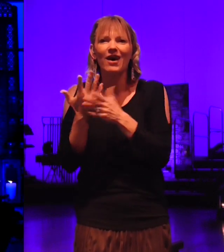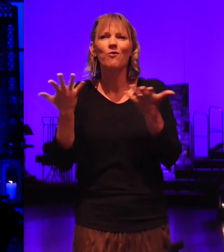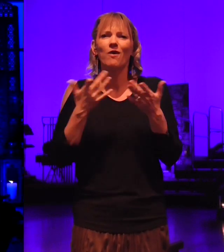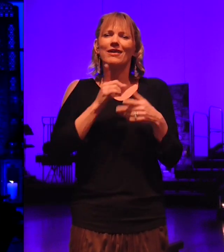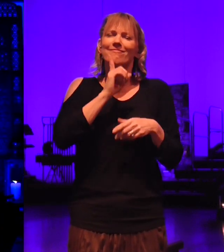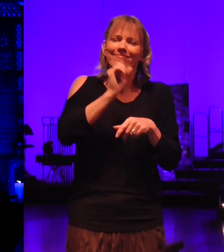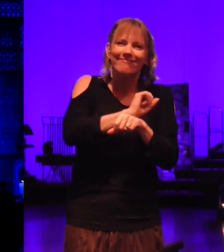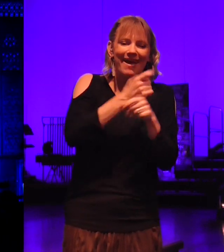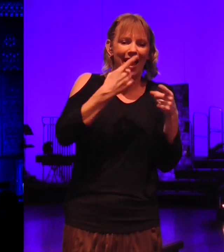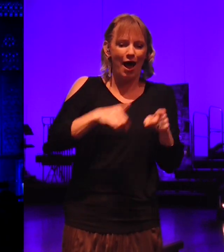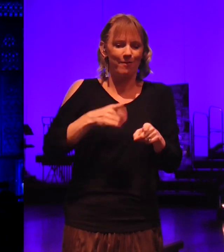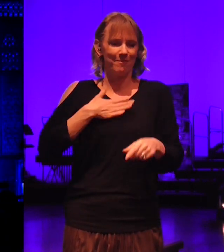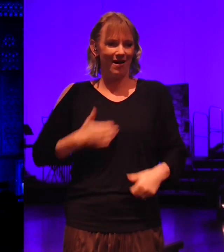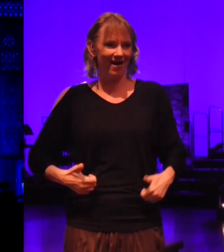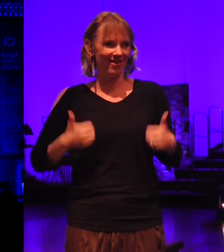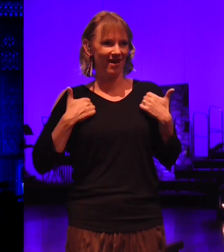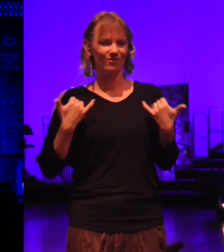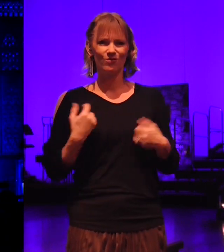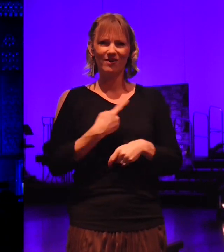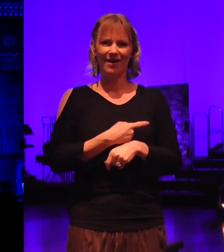happening in my life today?